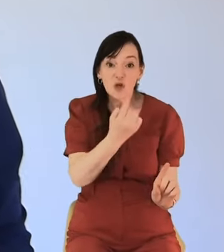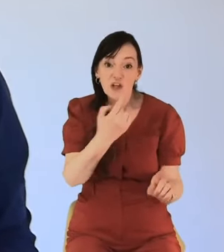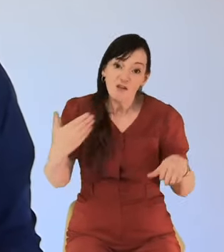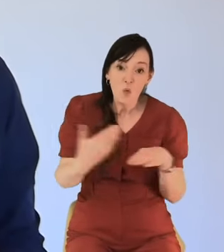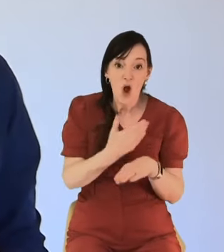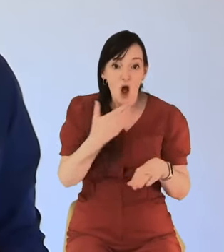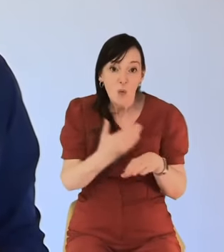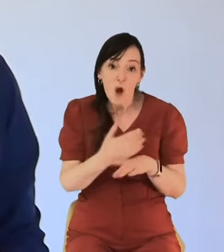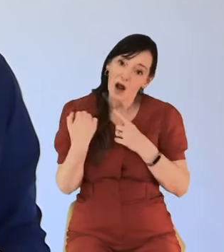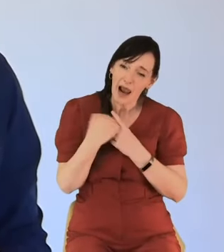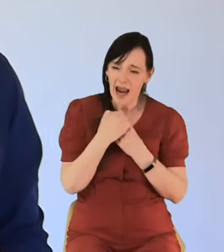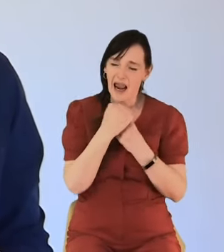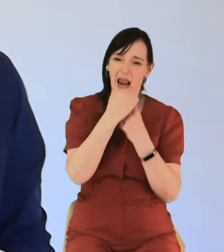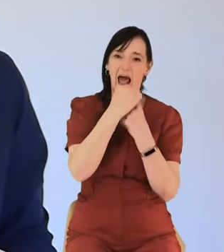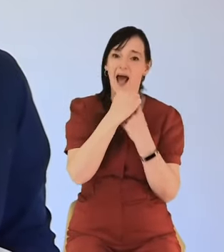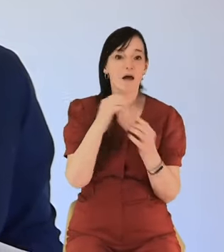it.